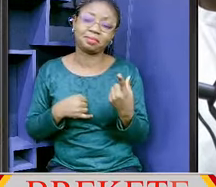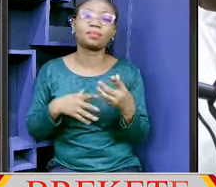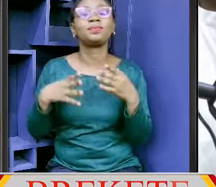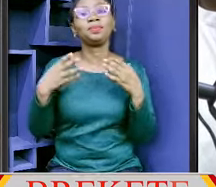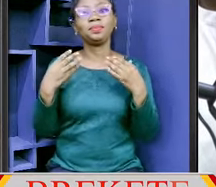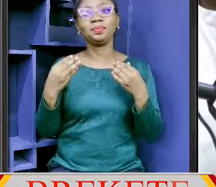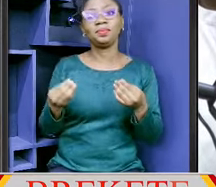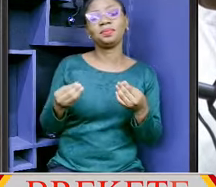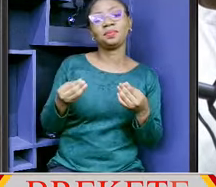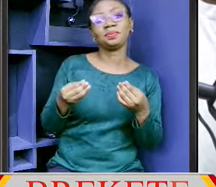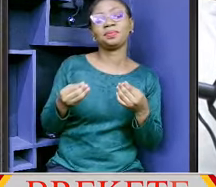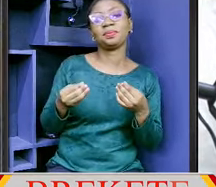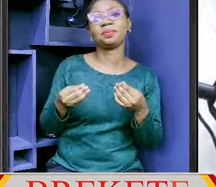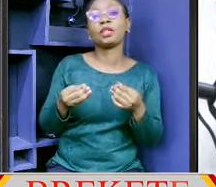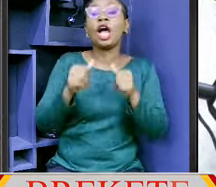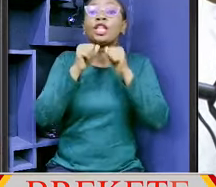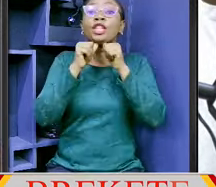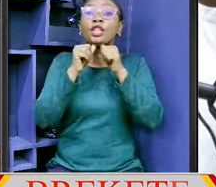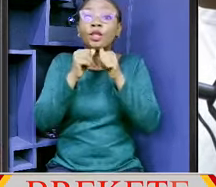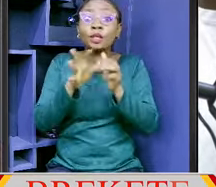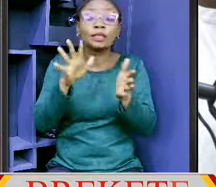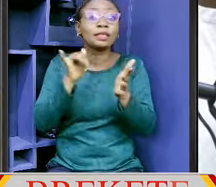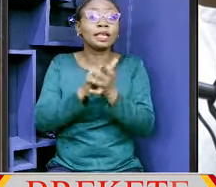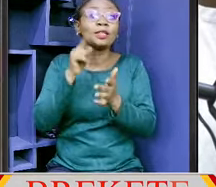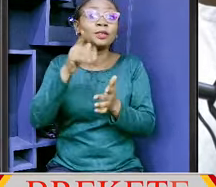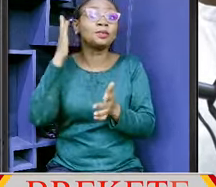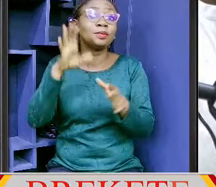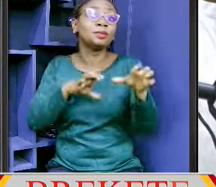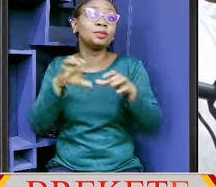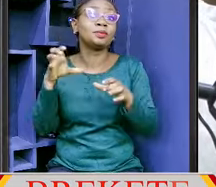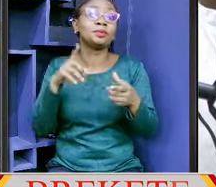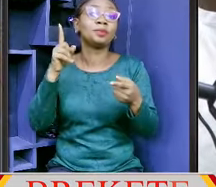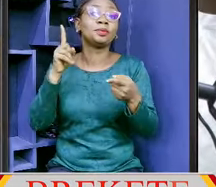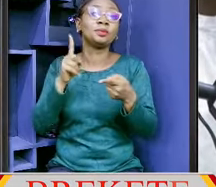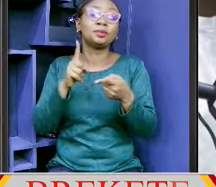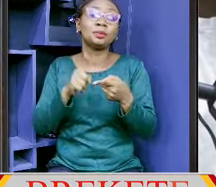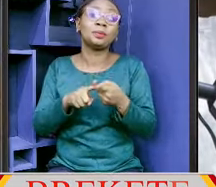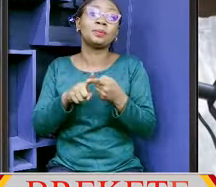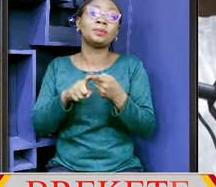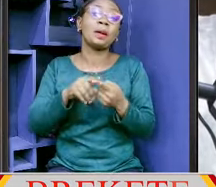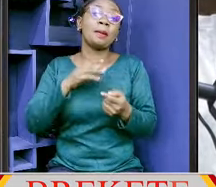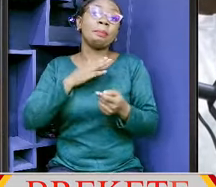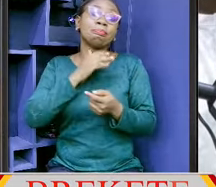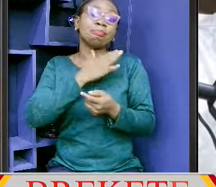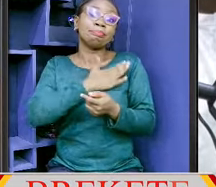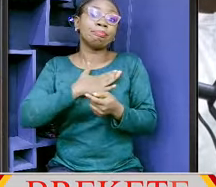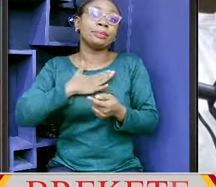So, nothing where you go do, where you go feel please all human beings.